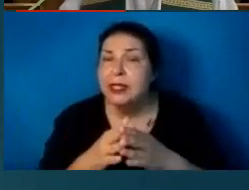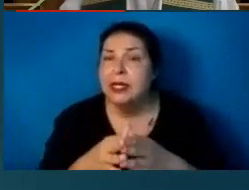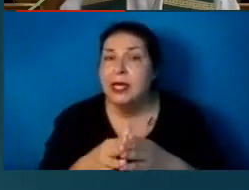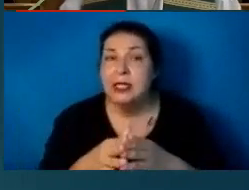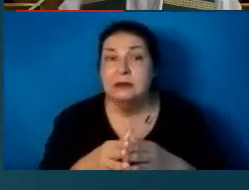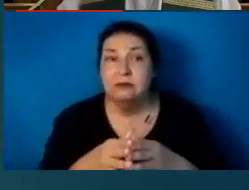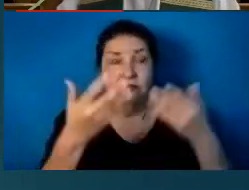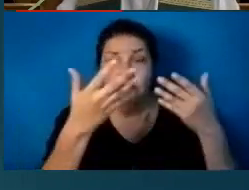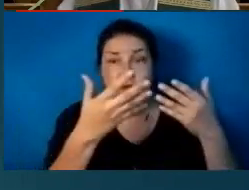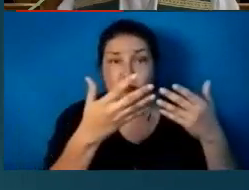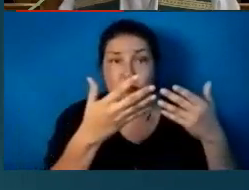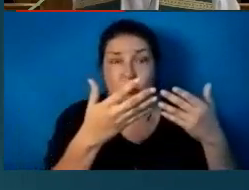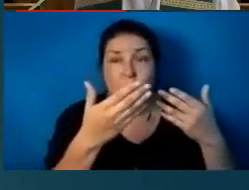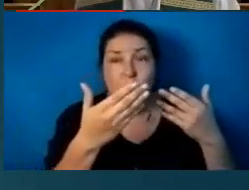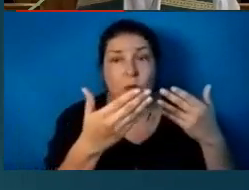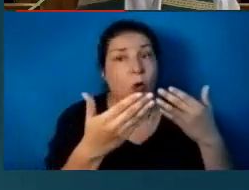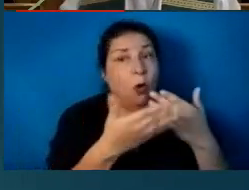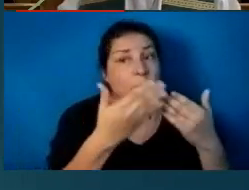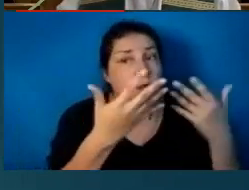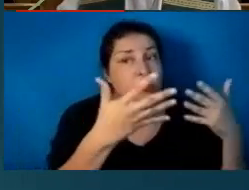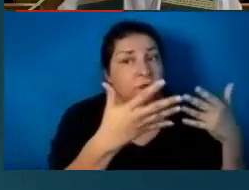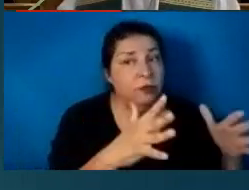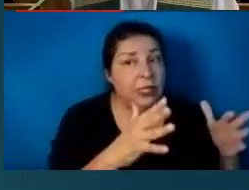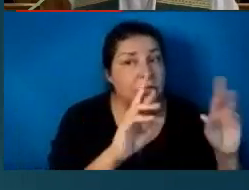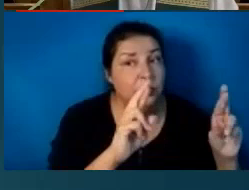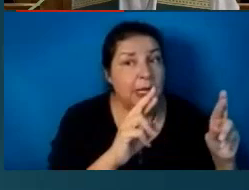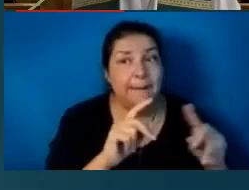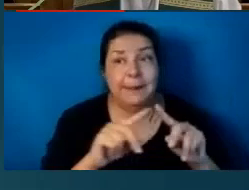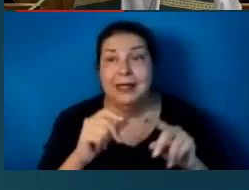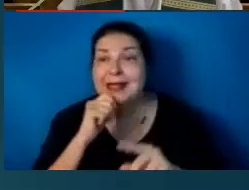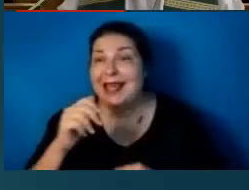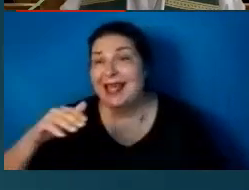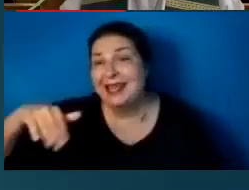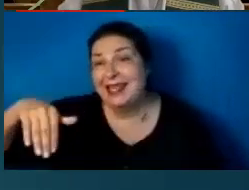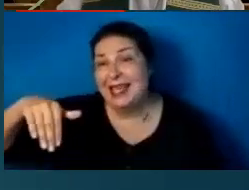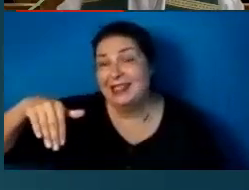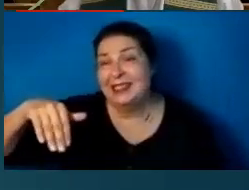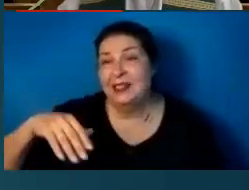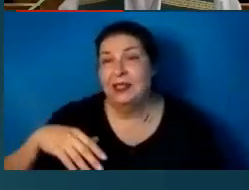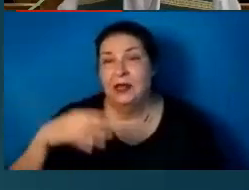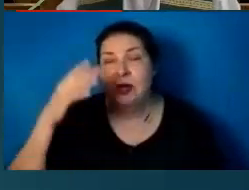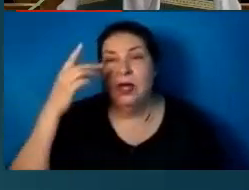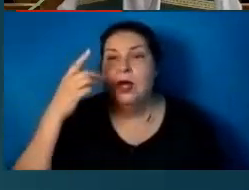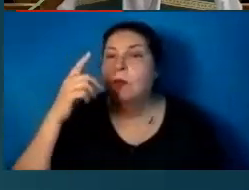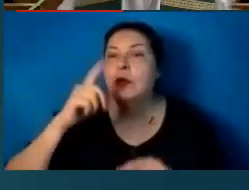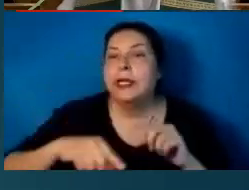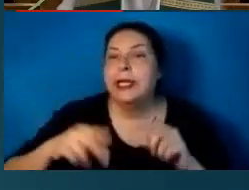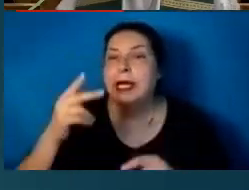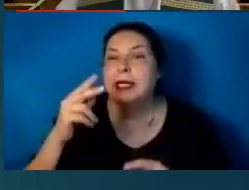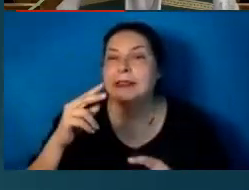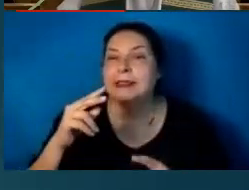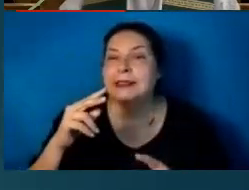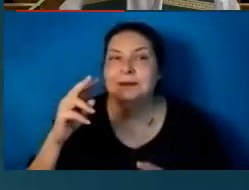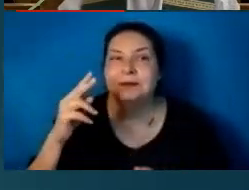yet. Already we know, but not yet quite do we perceive these things with our